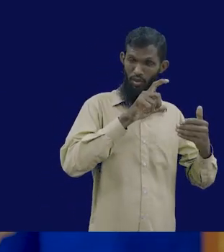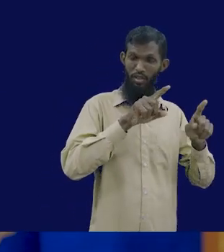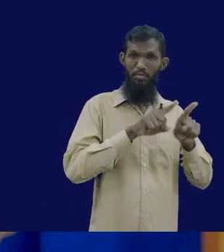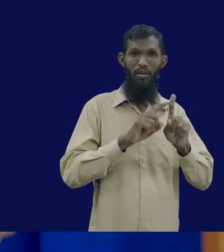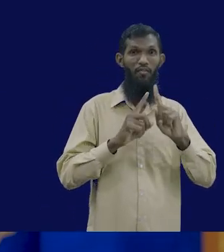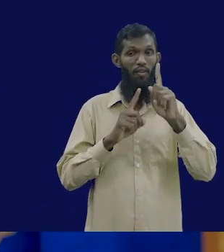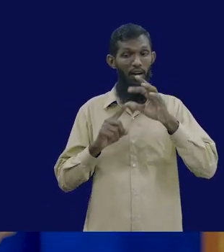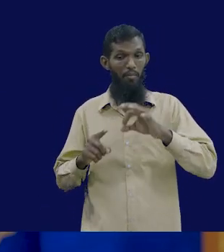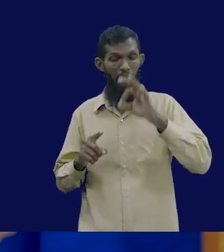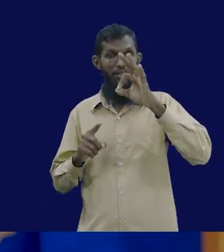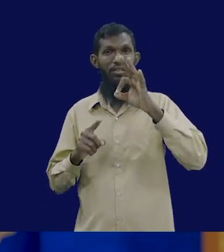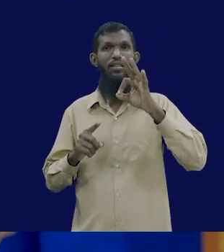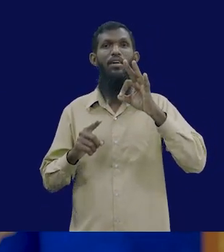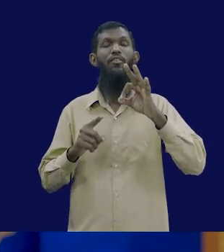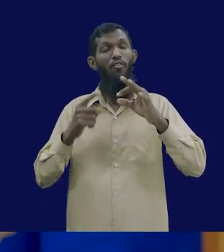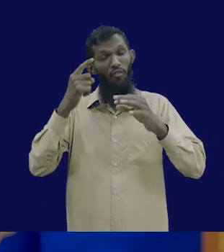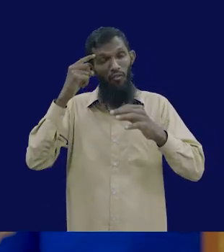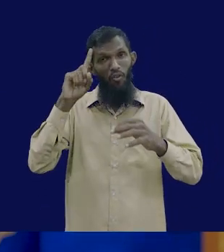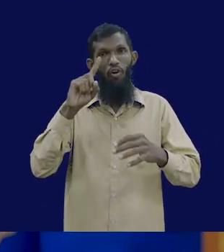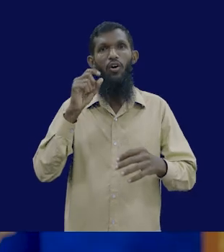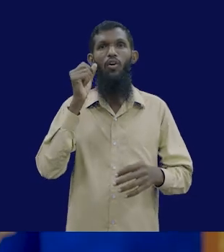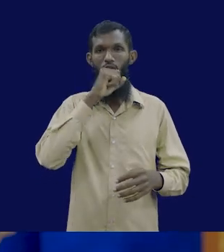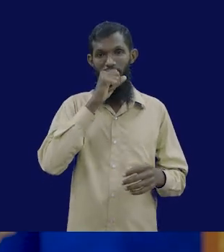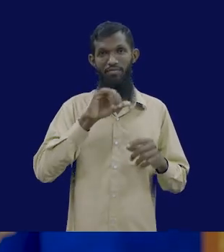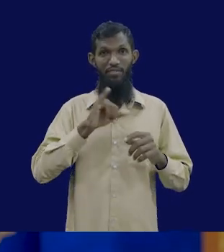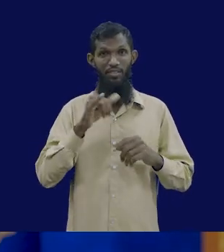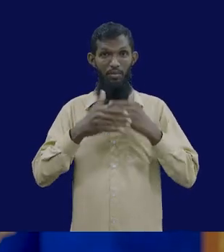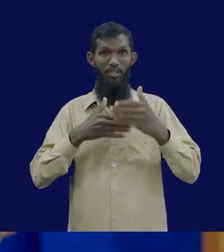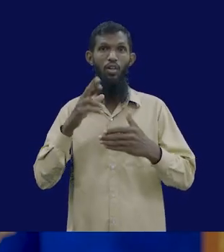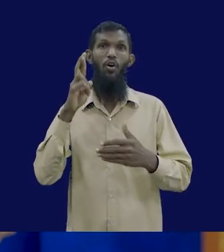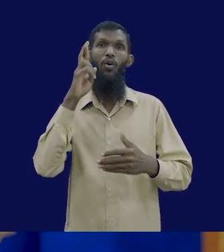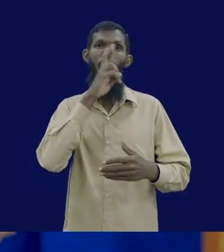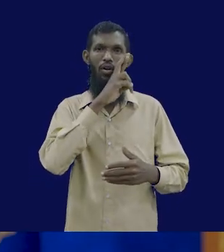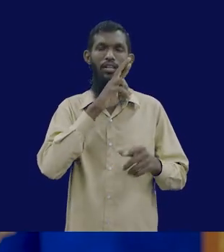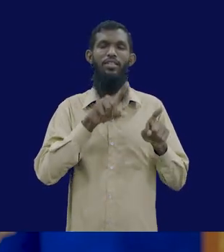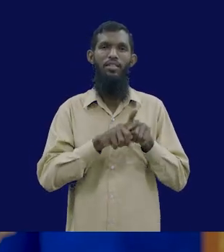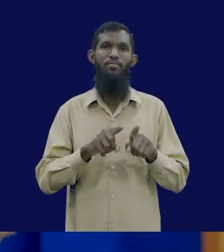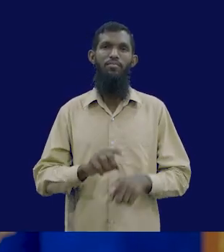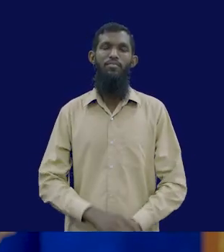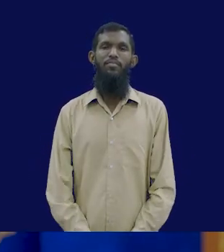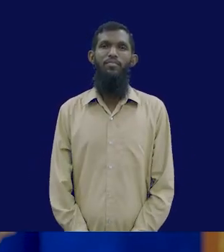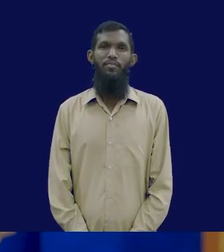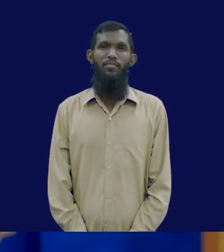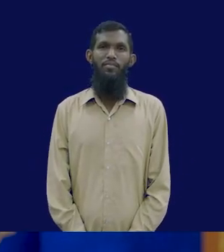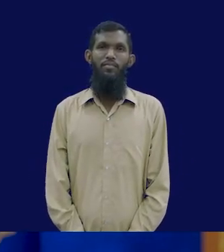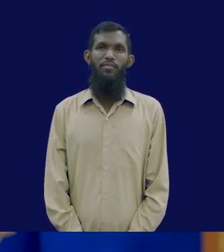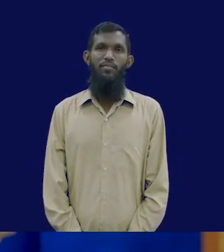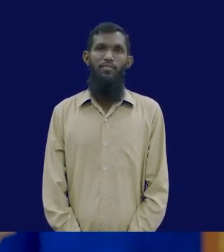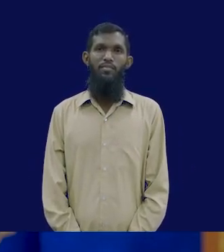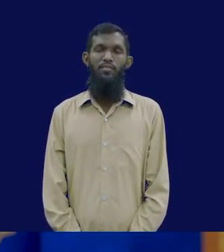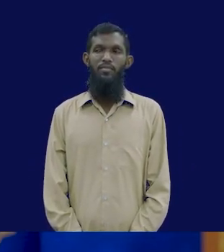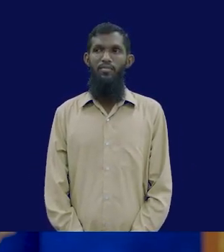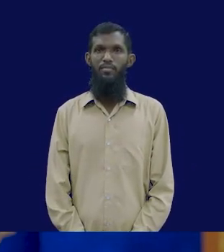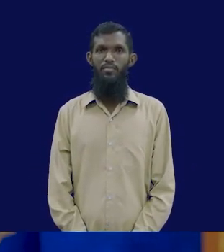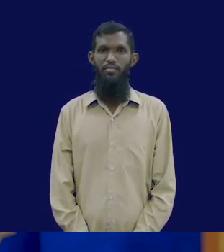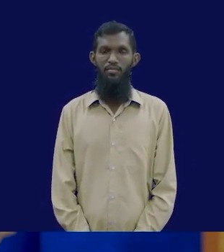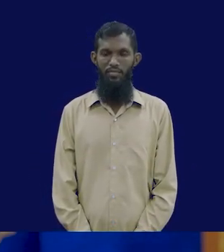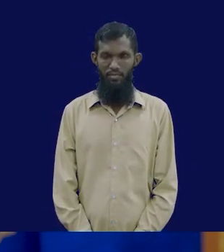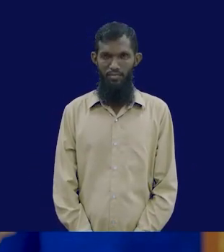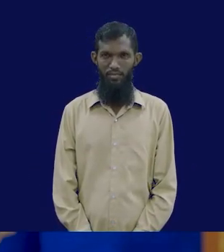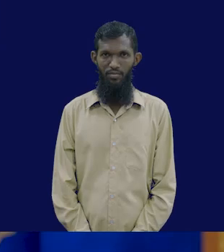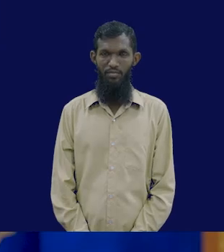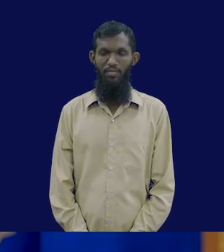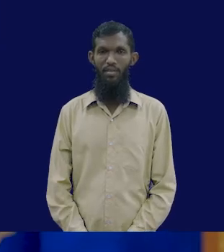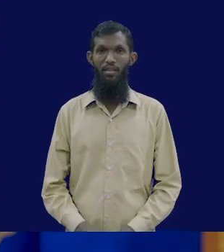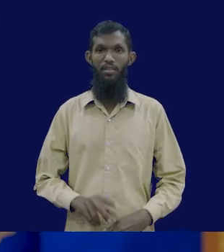month for fasting. And also Allah subhanahu wa ta'ala has chosen the month of Ramadan, elevating